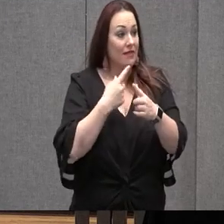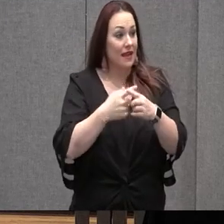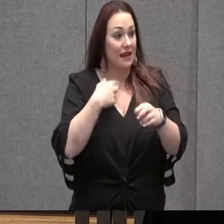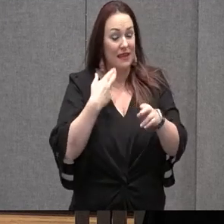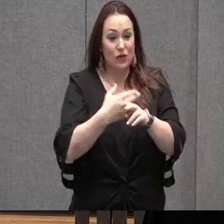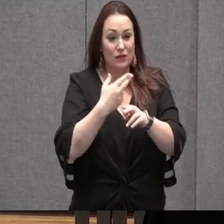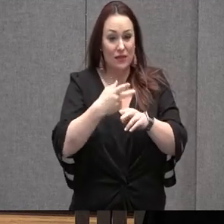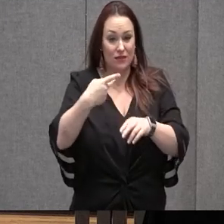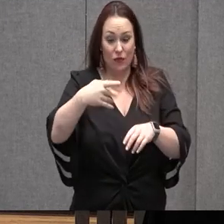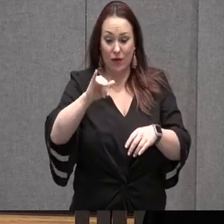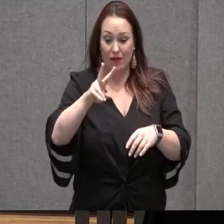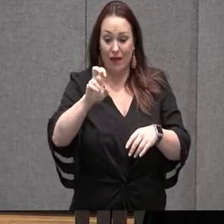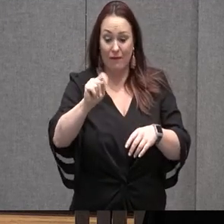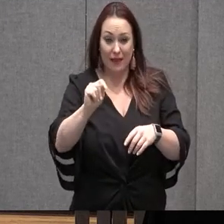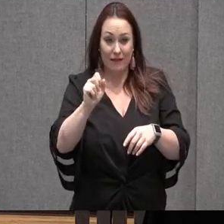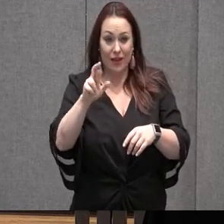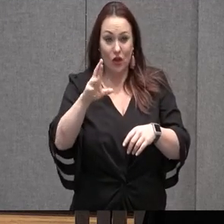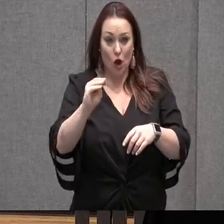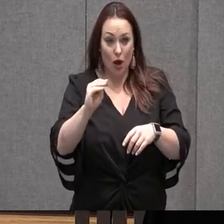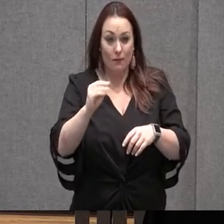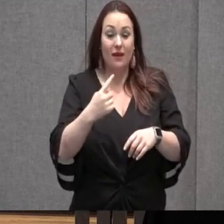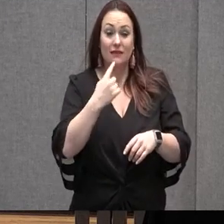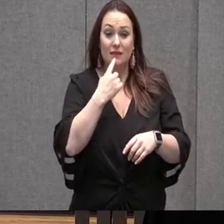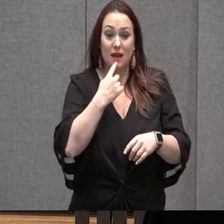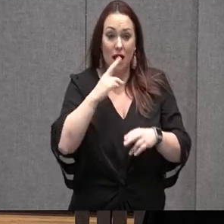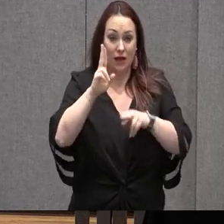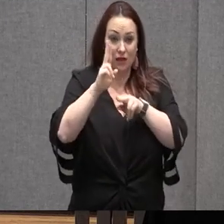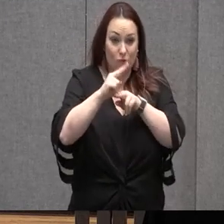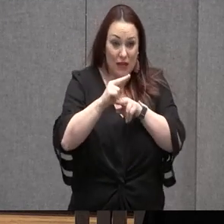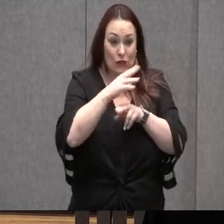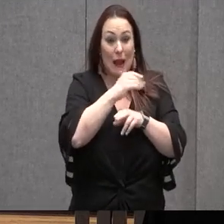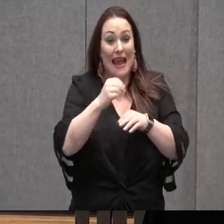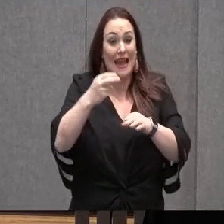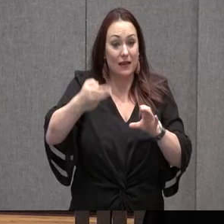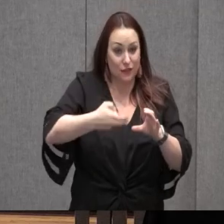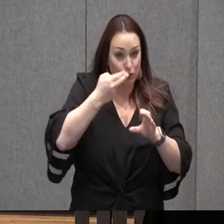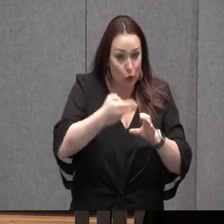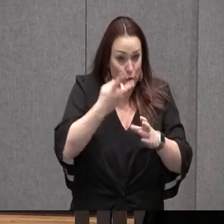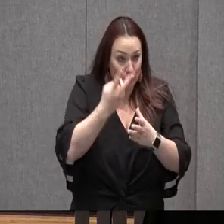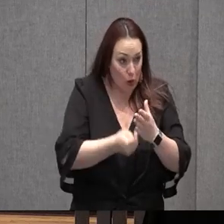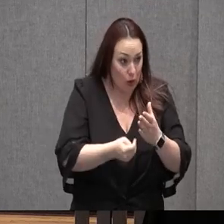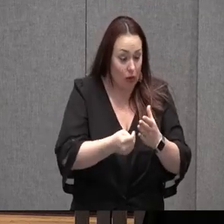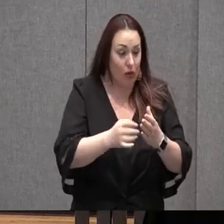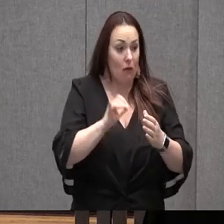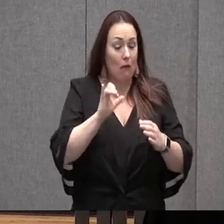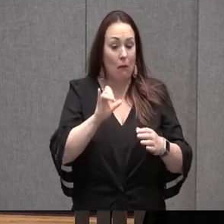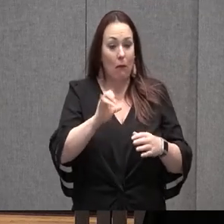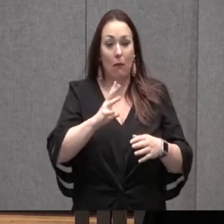both a tongue depressor and a spoon. Ooh. And it's okay.